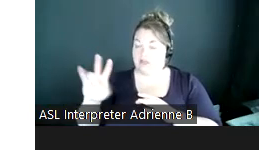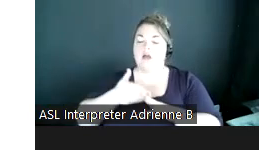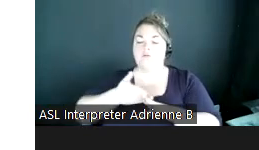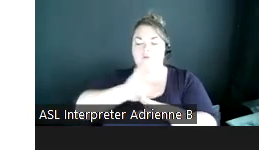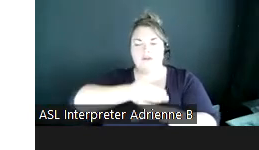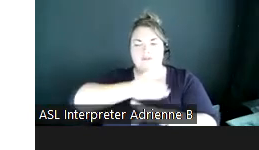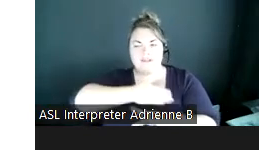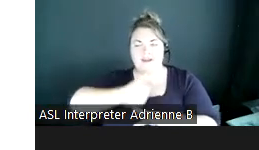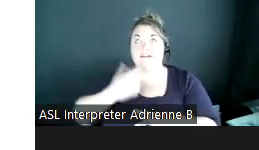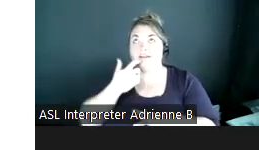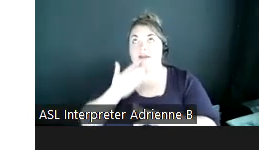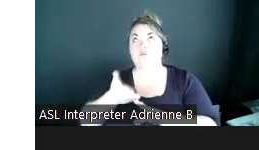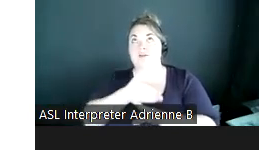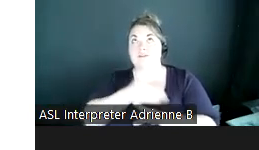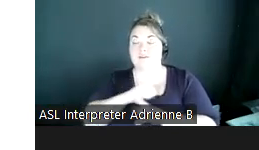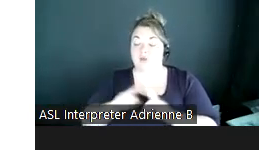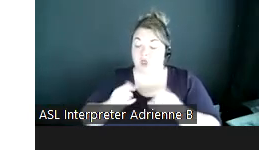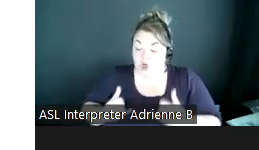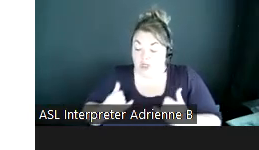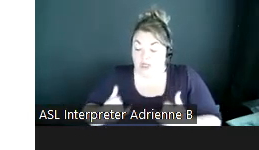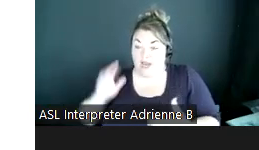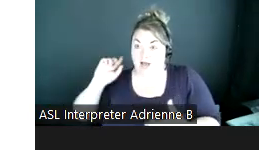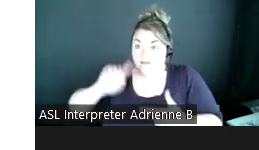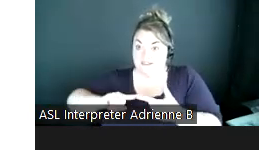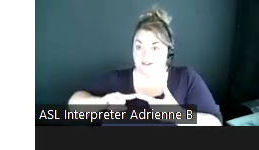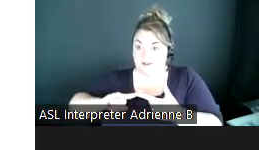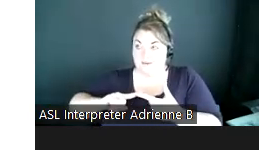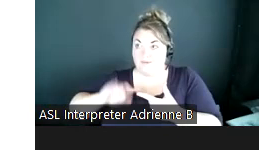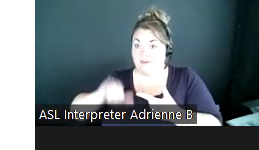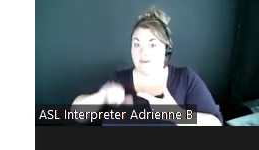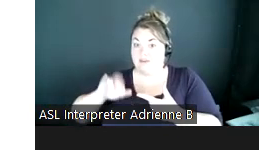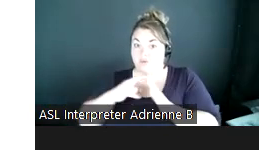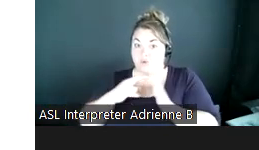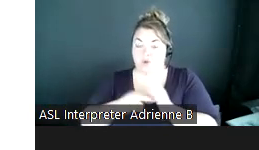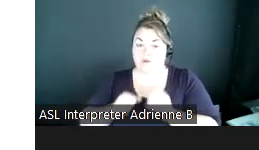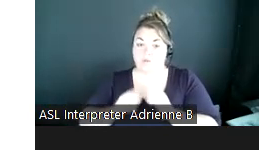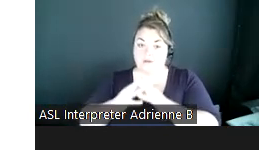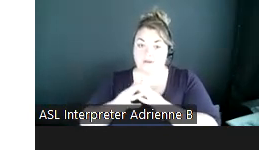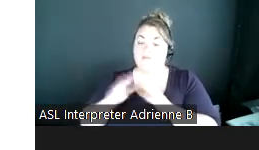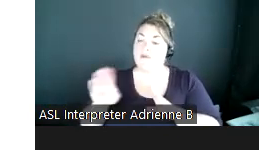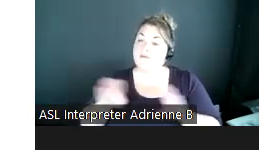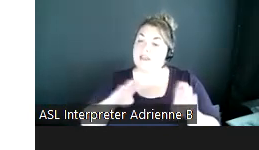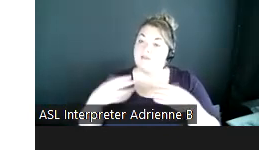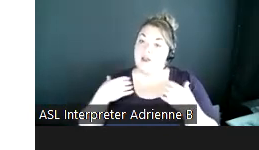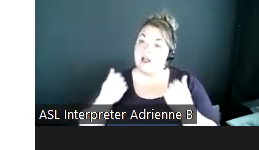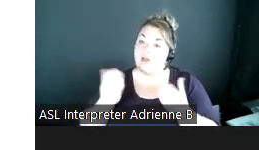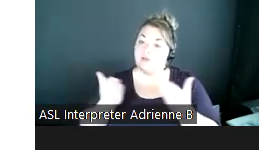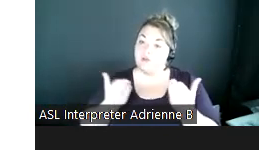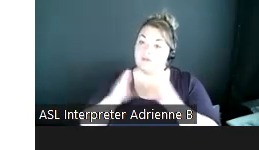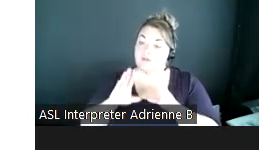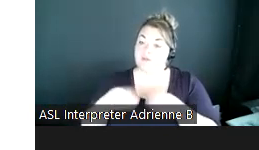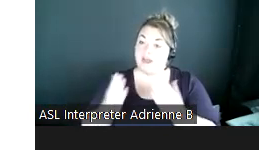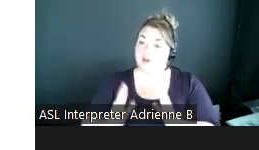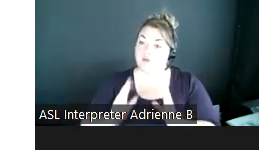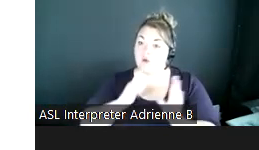Previously, I say previously, but really it's currently up until these rules are promulgated. Behavioral health service providers have been